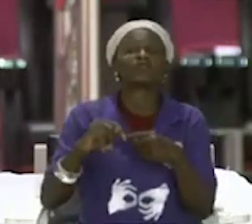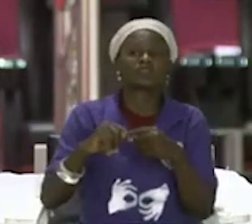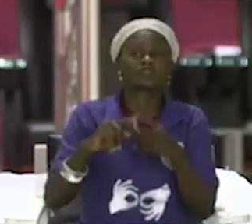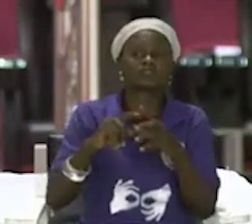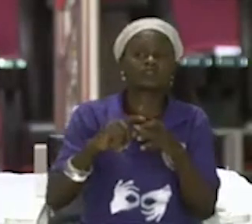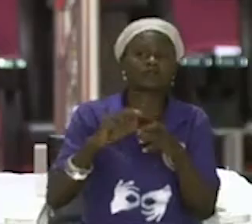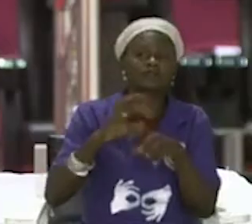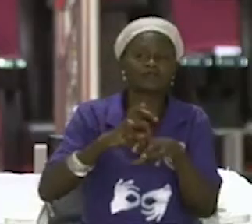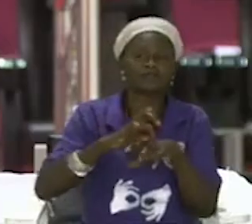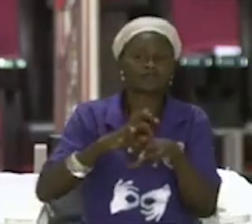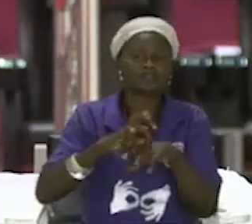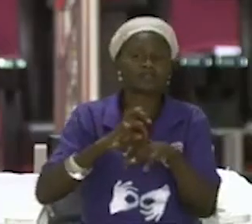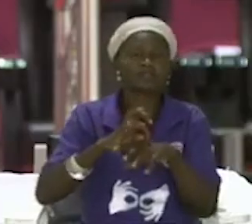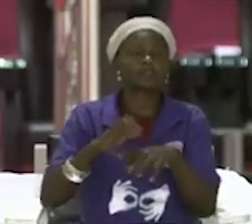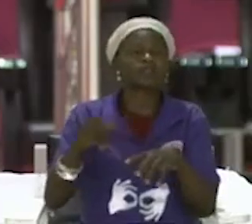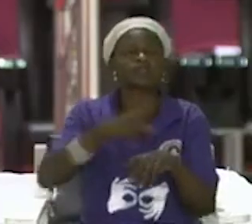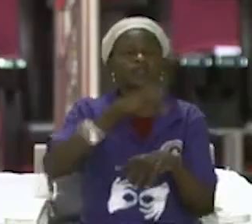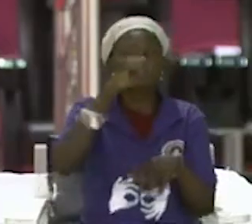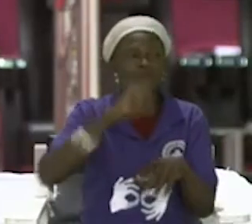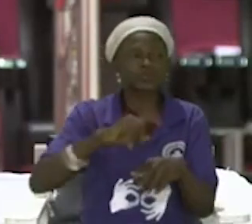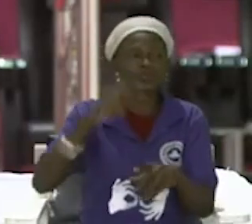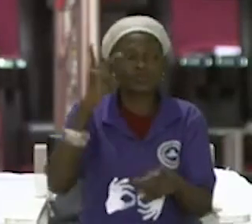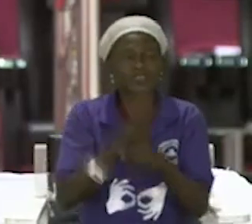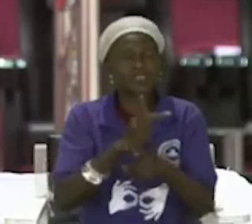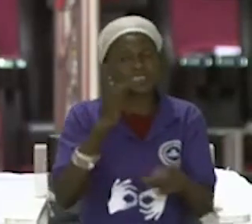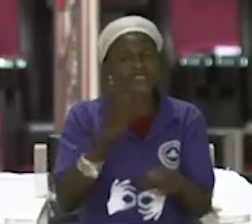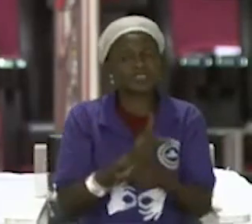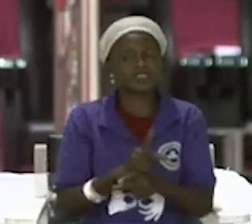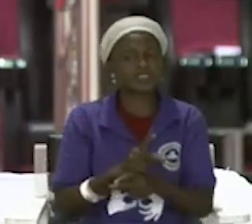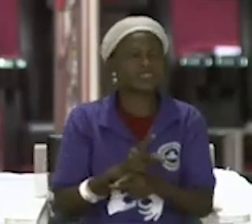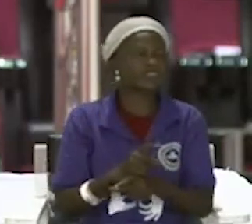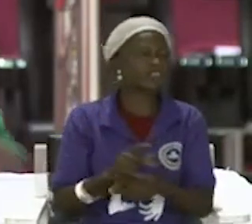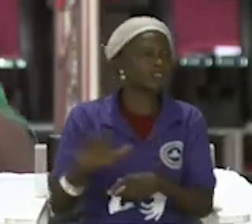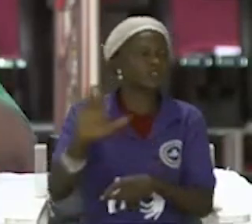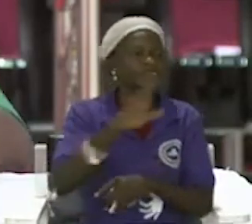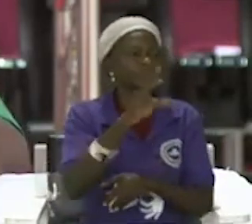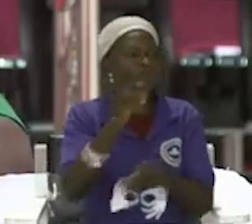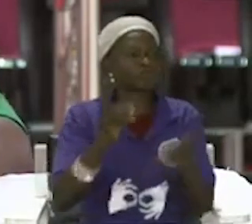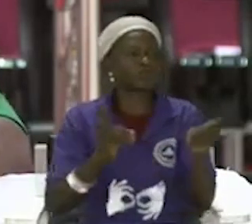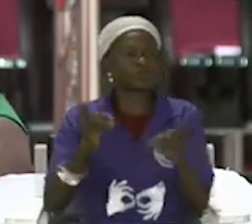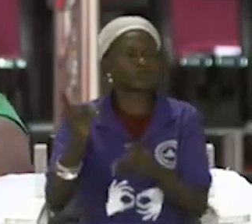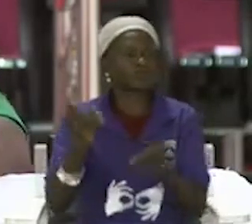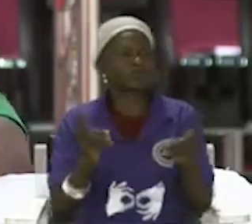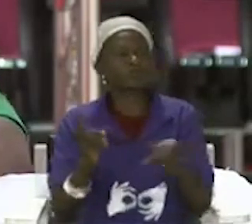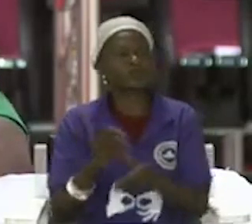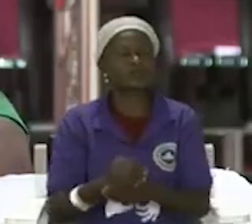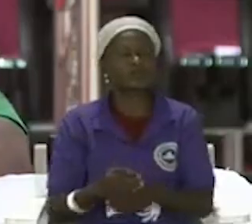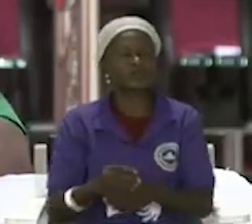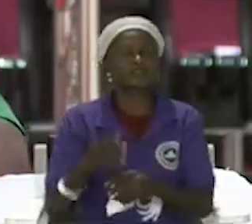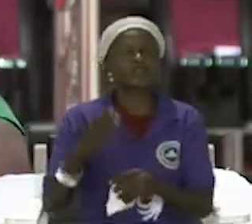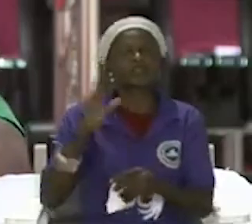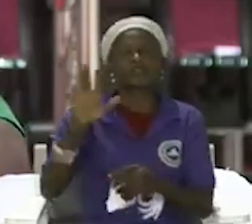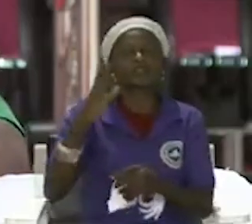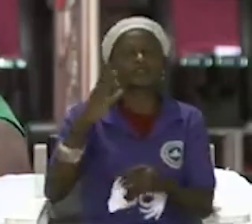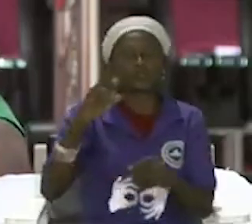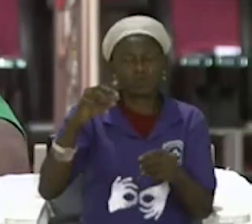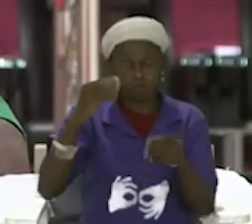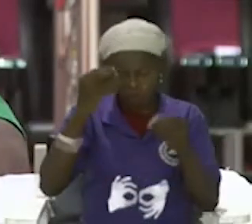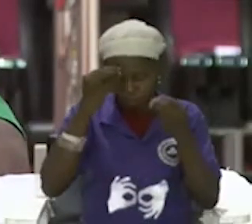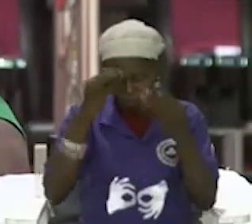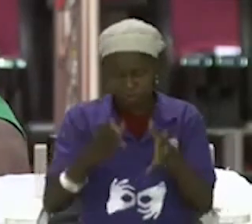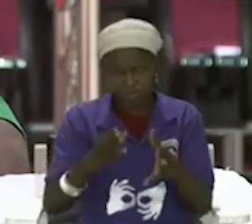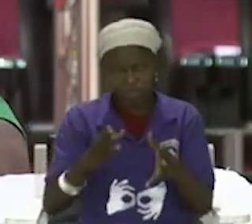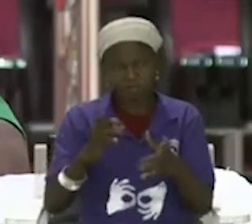You want to retain your dominion, your obedience to God must